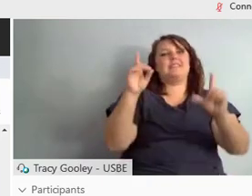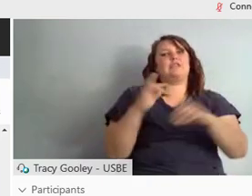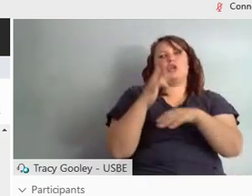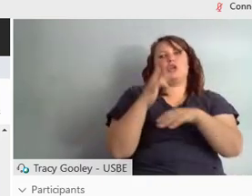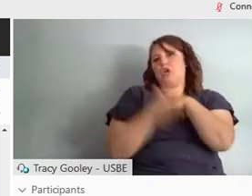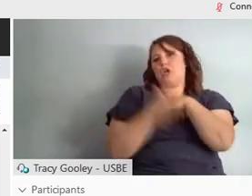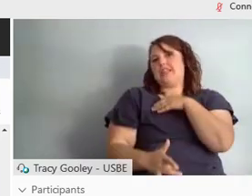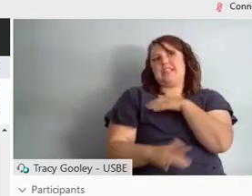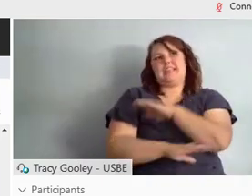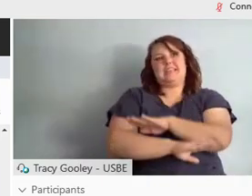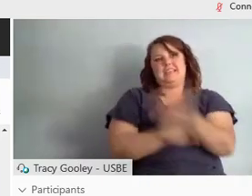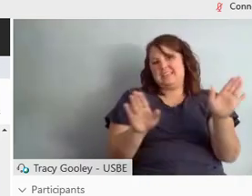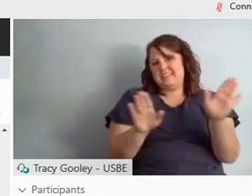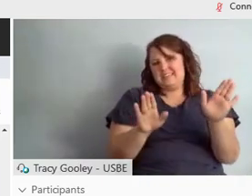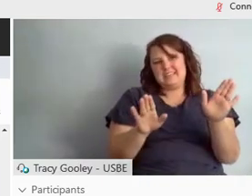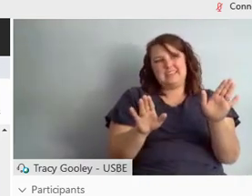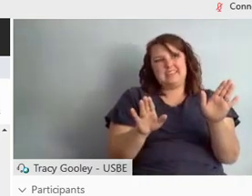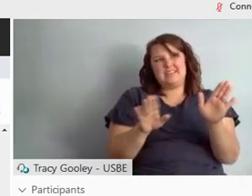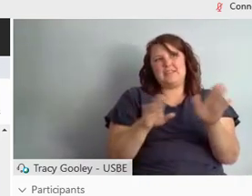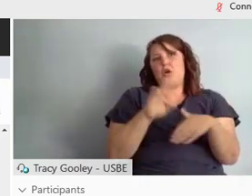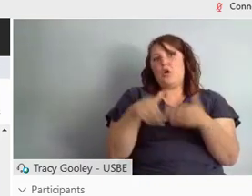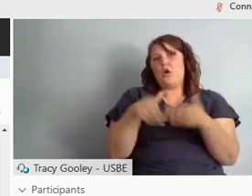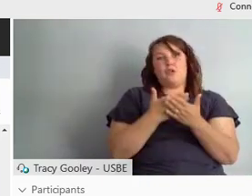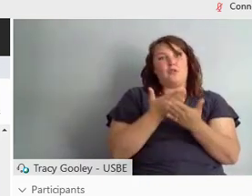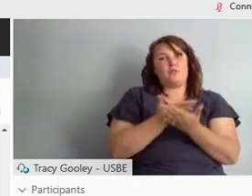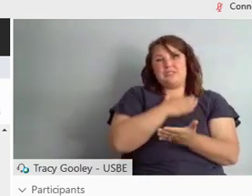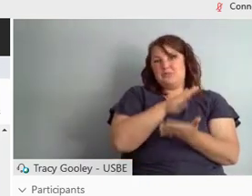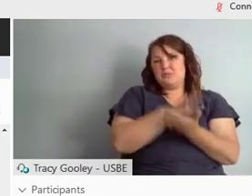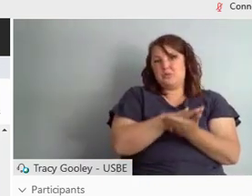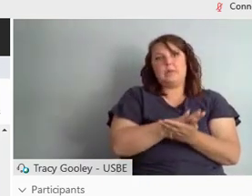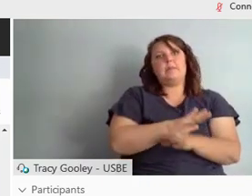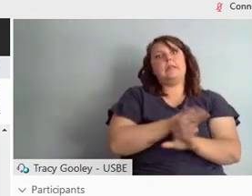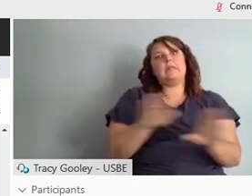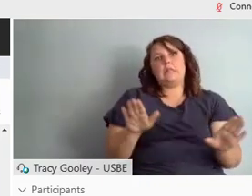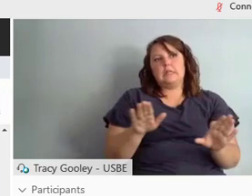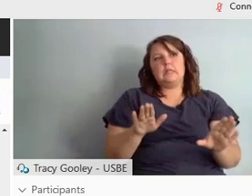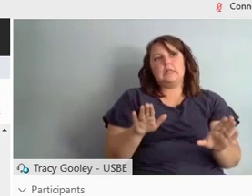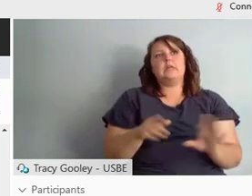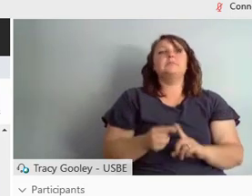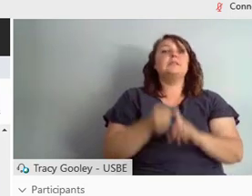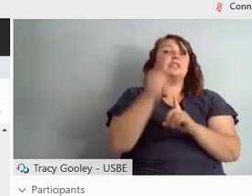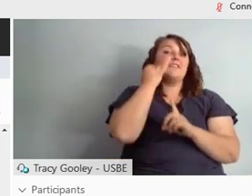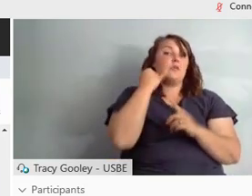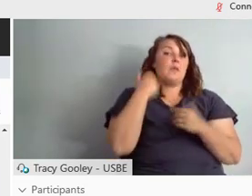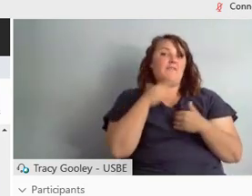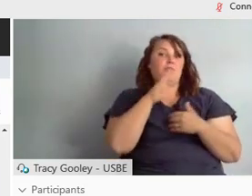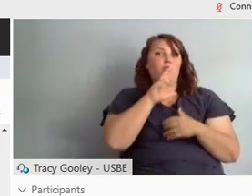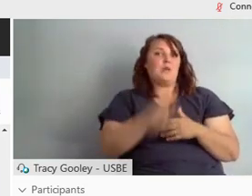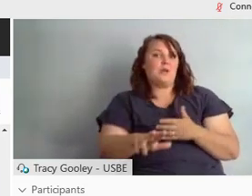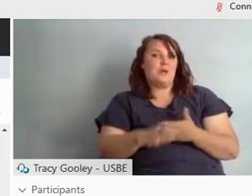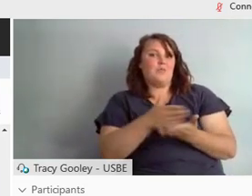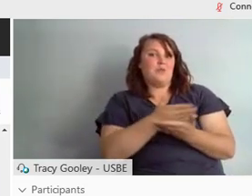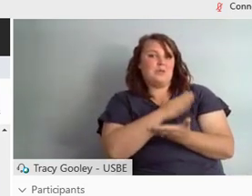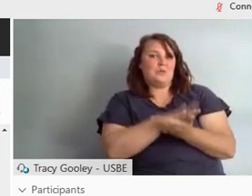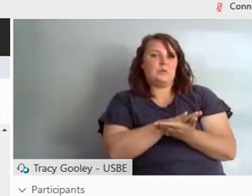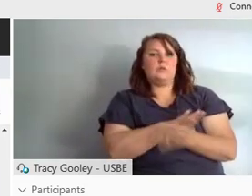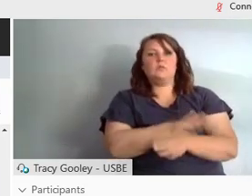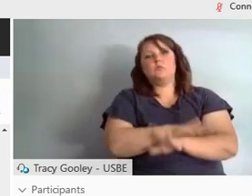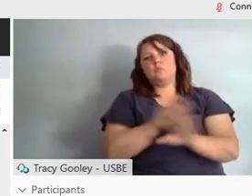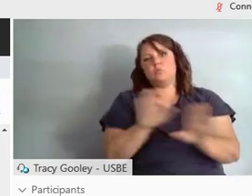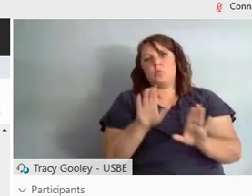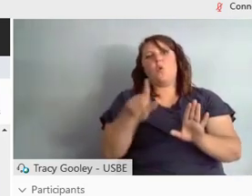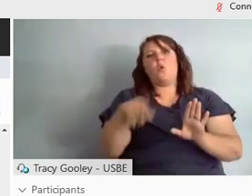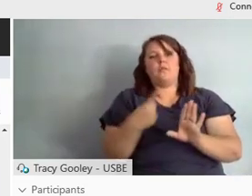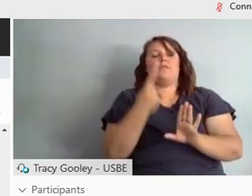administer the PEEP to all of the preschoolers that you're building, especially if you have those that are in a 3-year-old preschool as well.